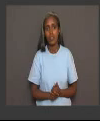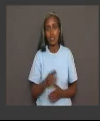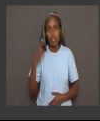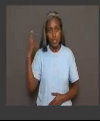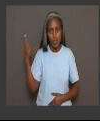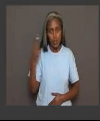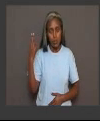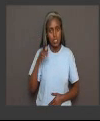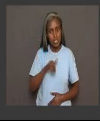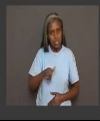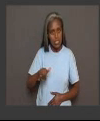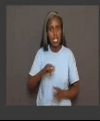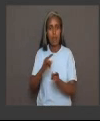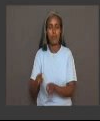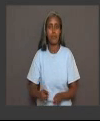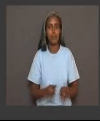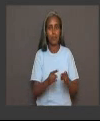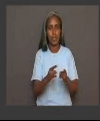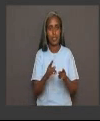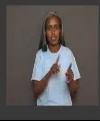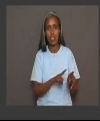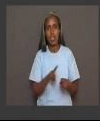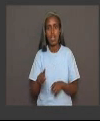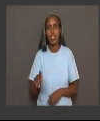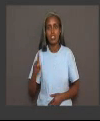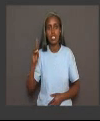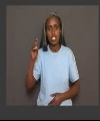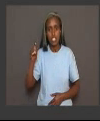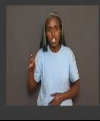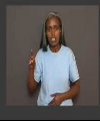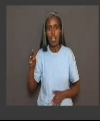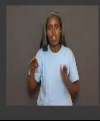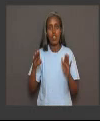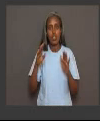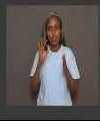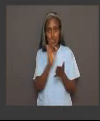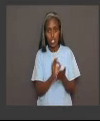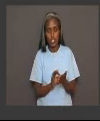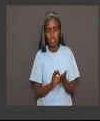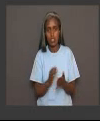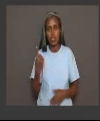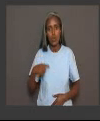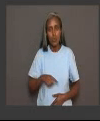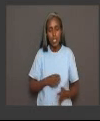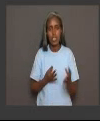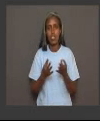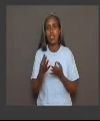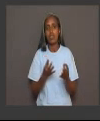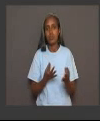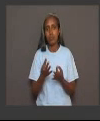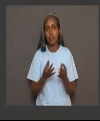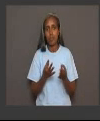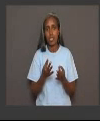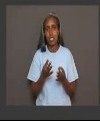Using the same method as in delta notation, we can express